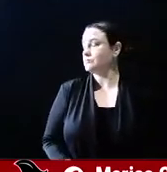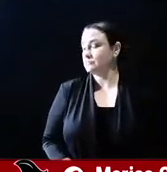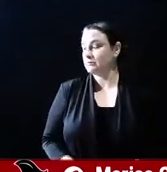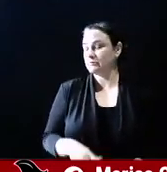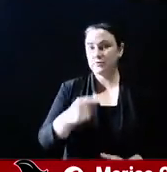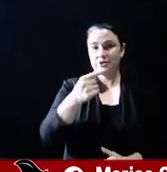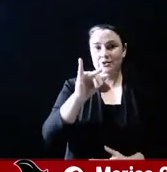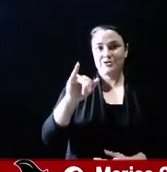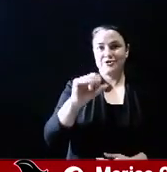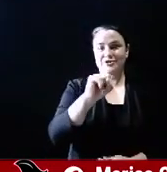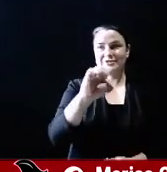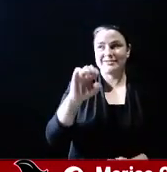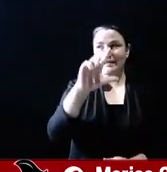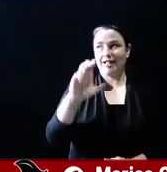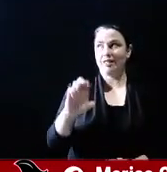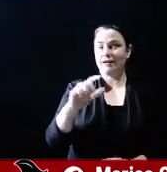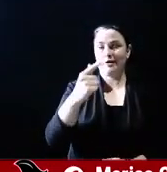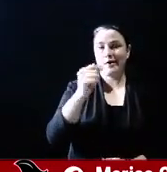Giselle Garza.